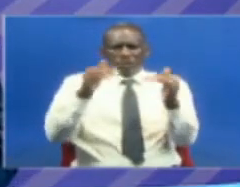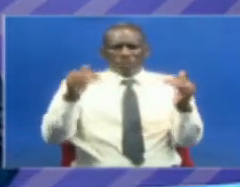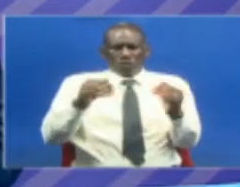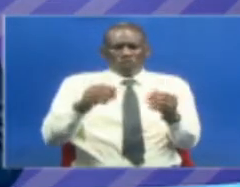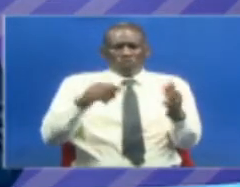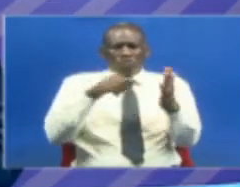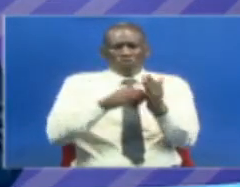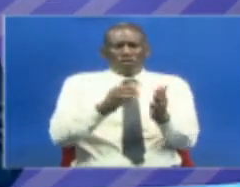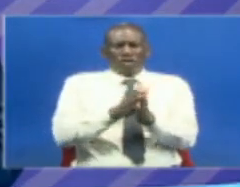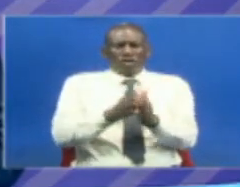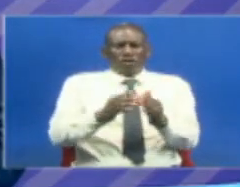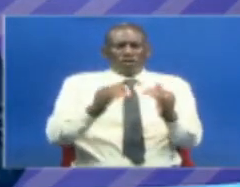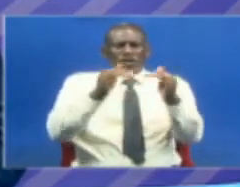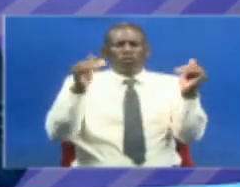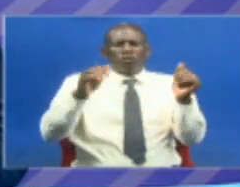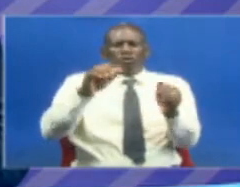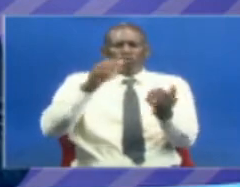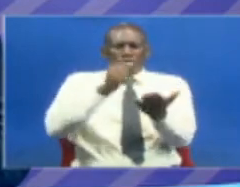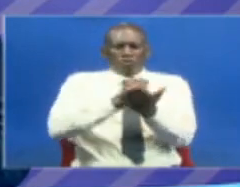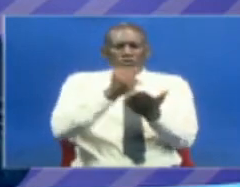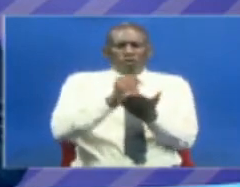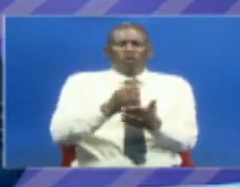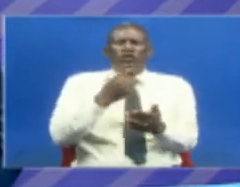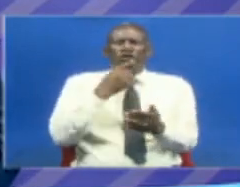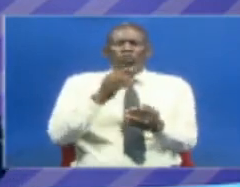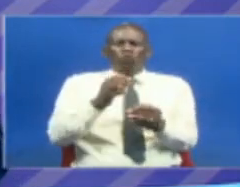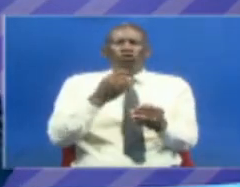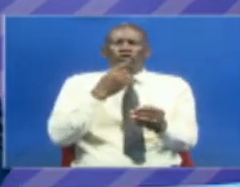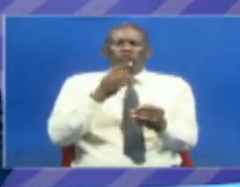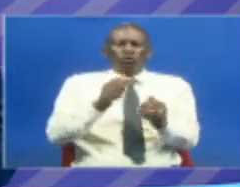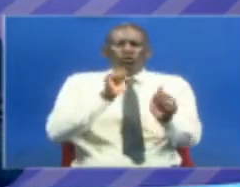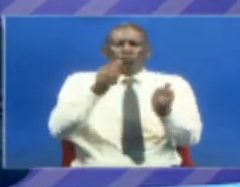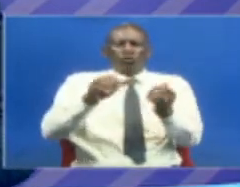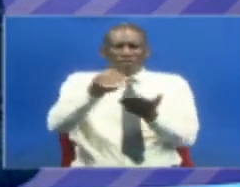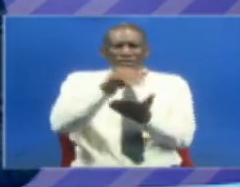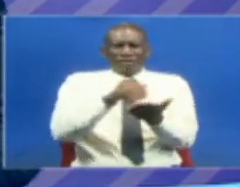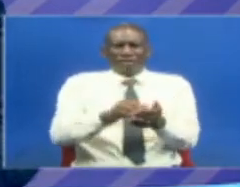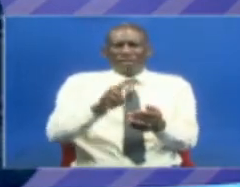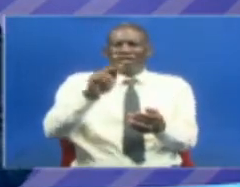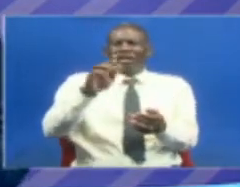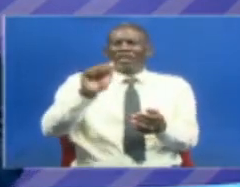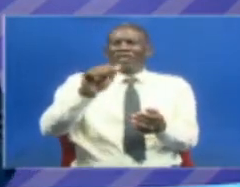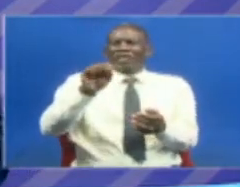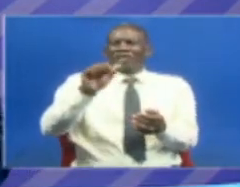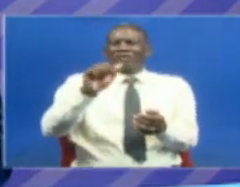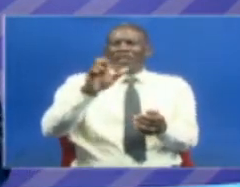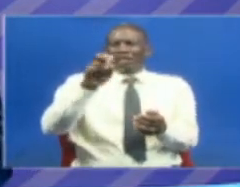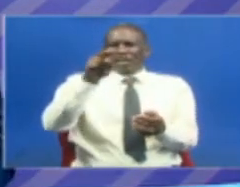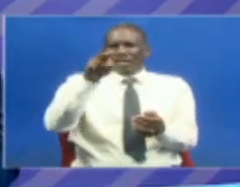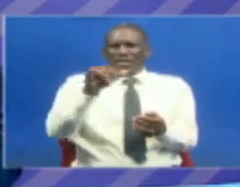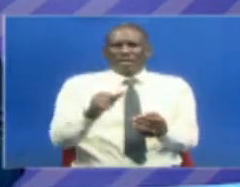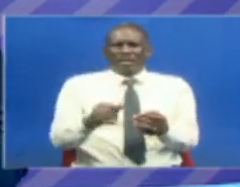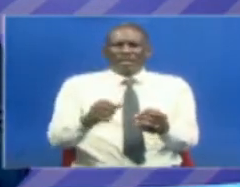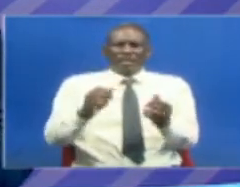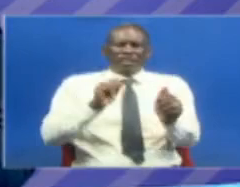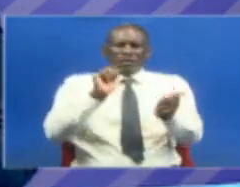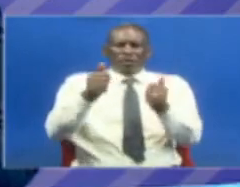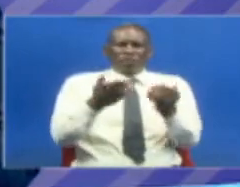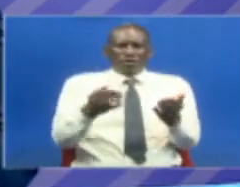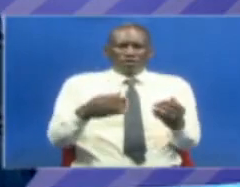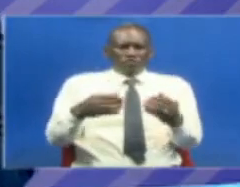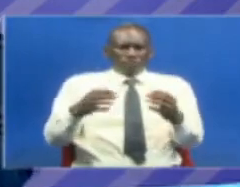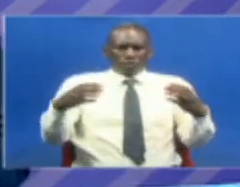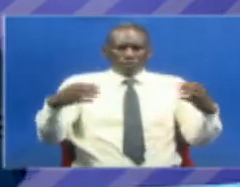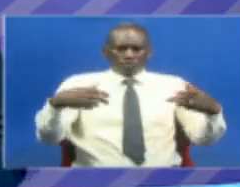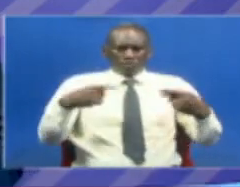Posta Rangers at the Moi International Sports Centre, Kasarani, the Football Kenya Federation Premier League in a game that witnessed crowd trouble during the